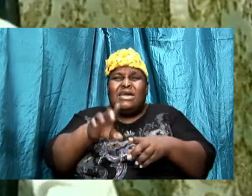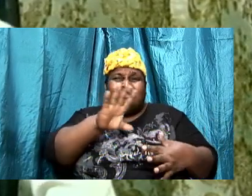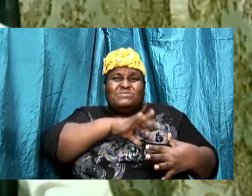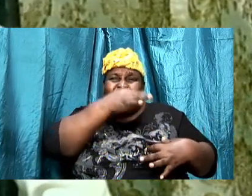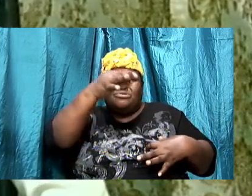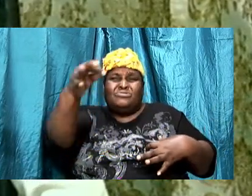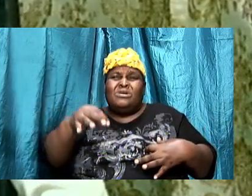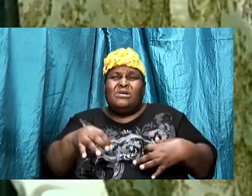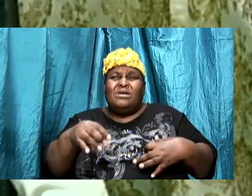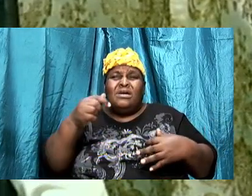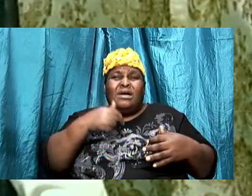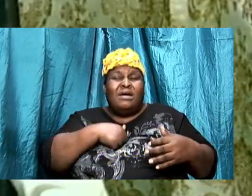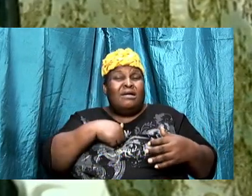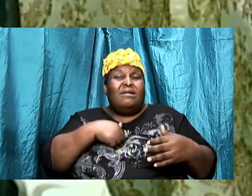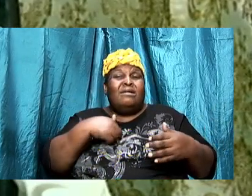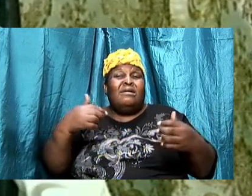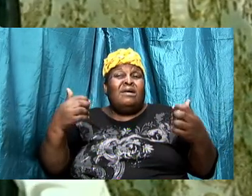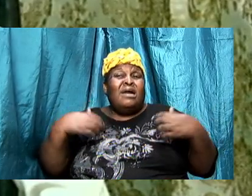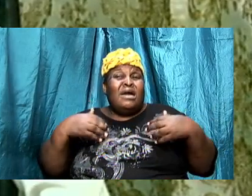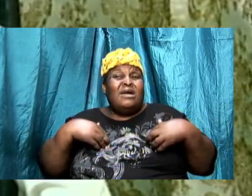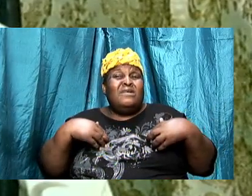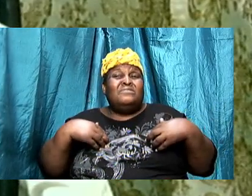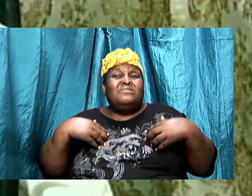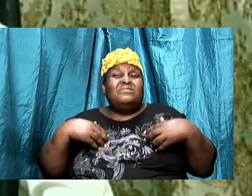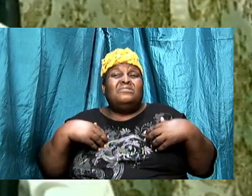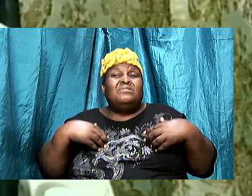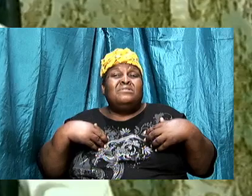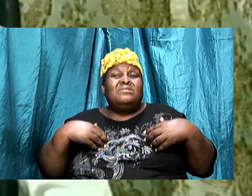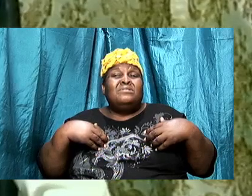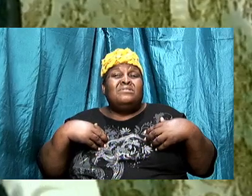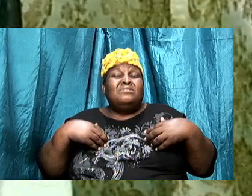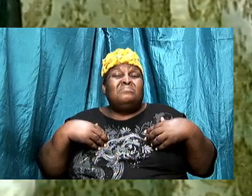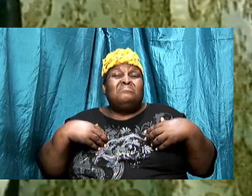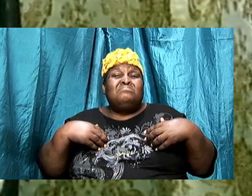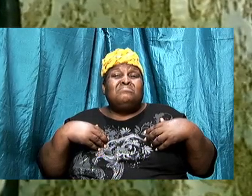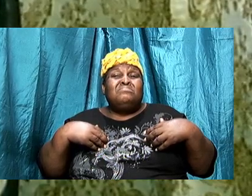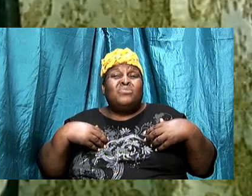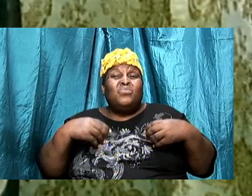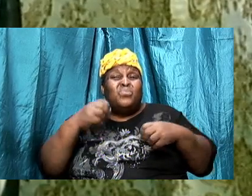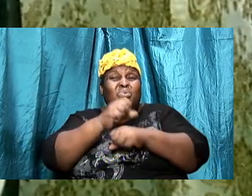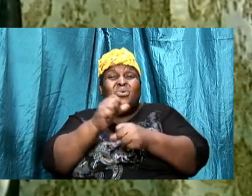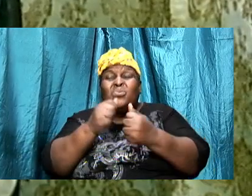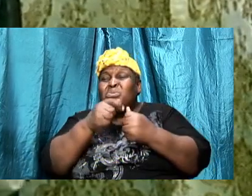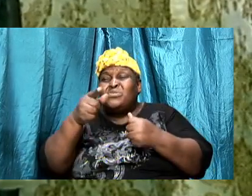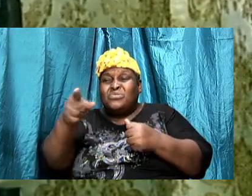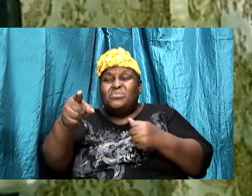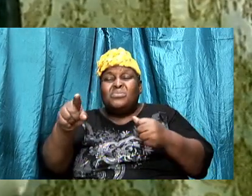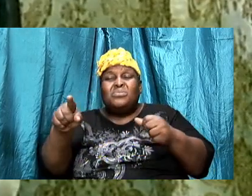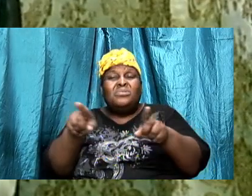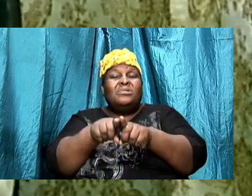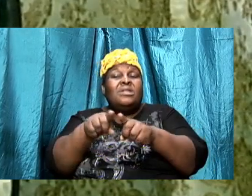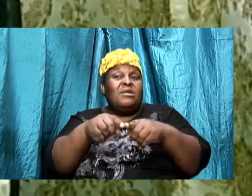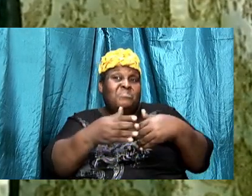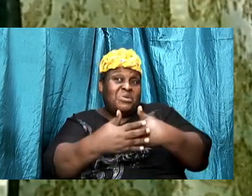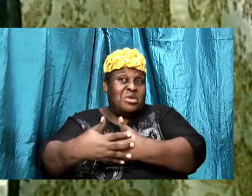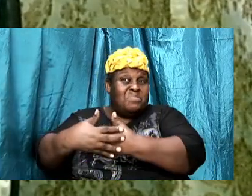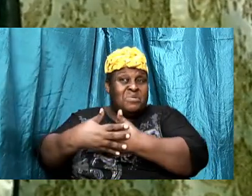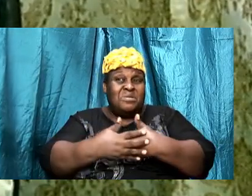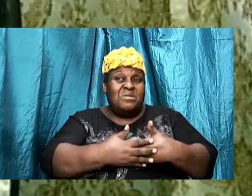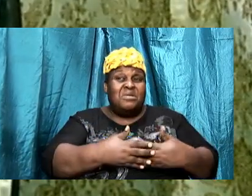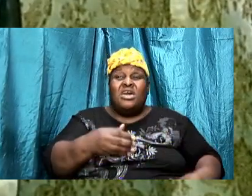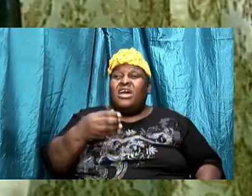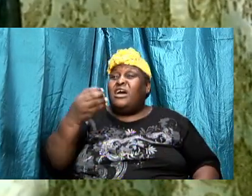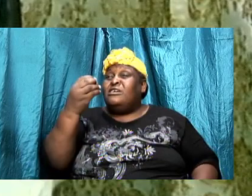babe. And I have to feed you with milk and not with meat, because you can't really,